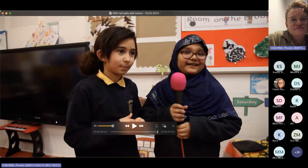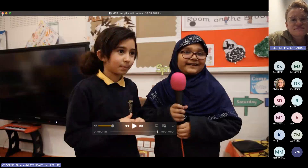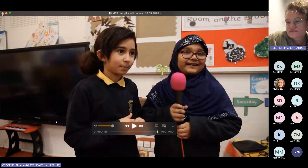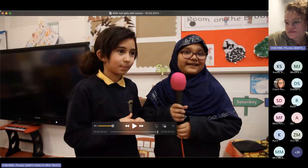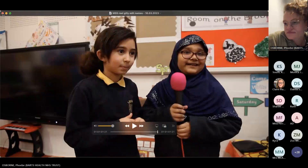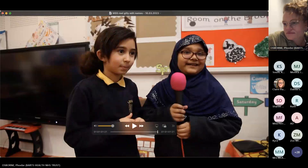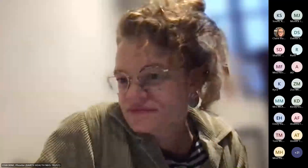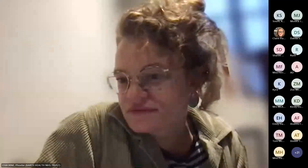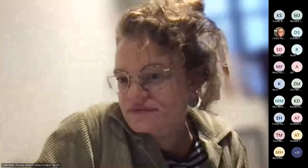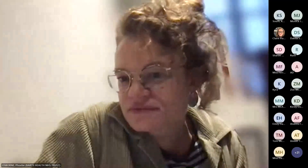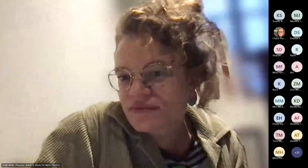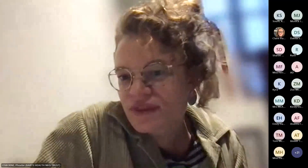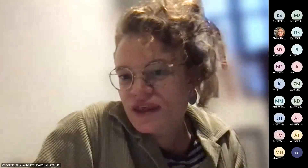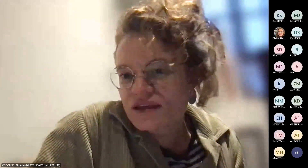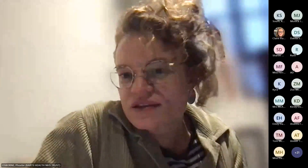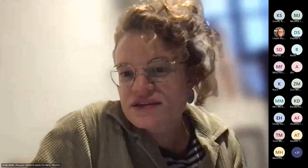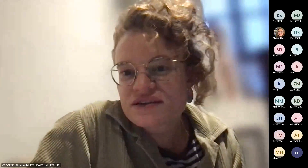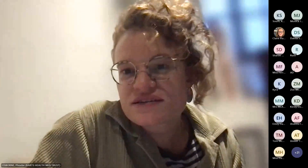That's it.